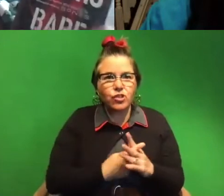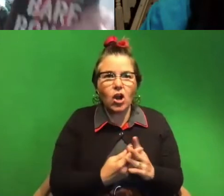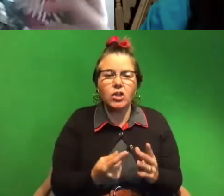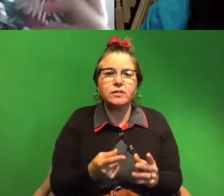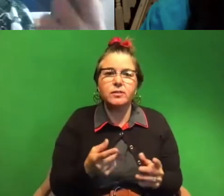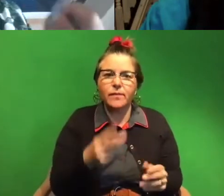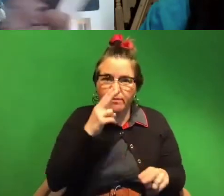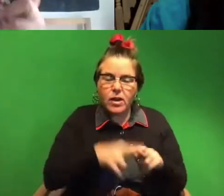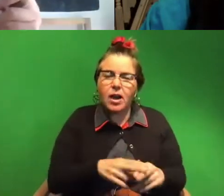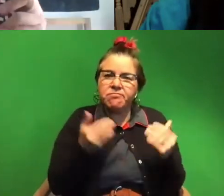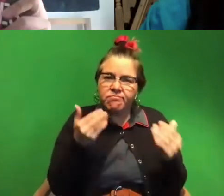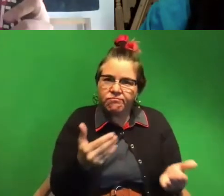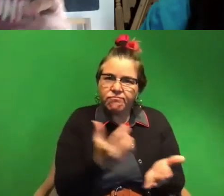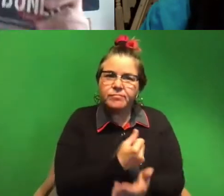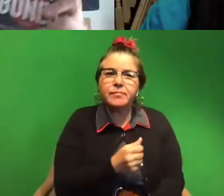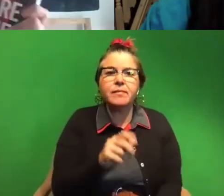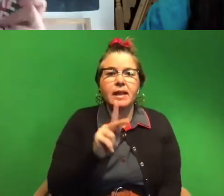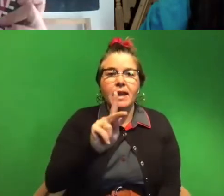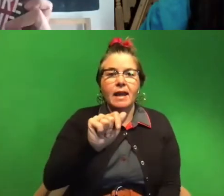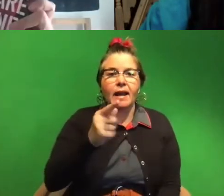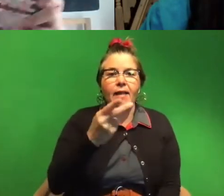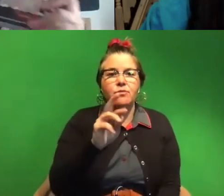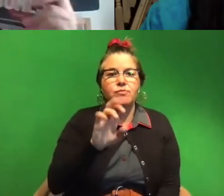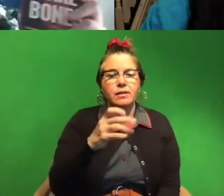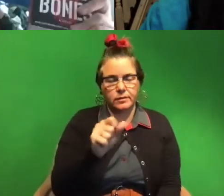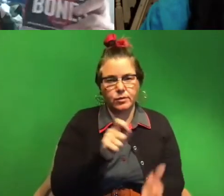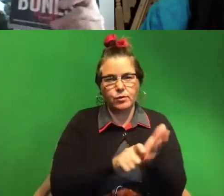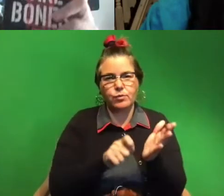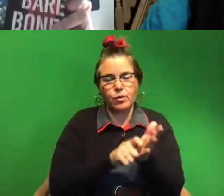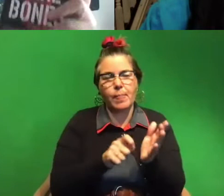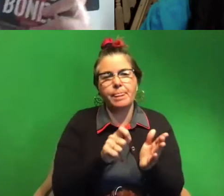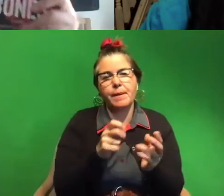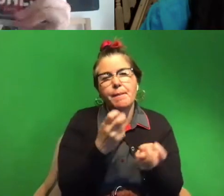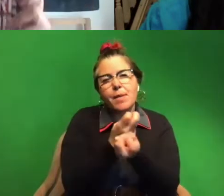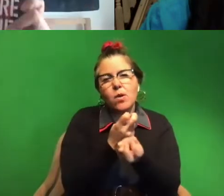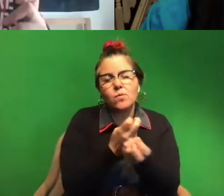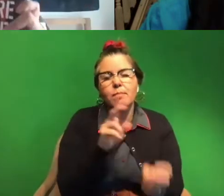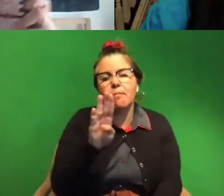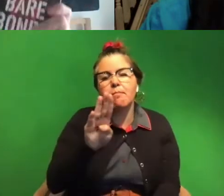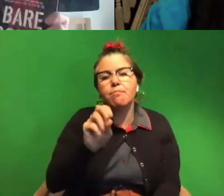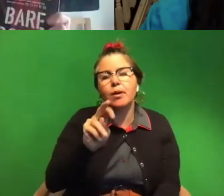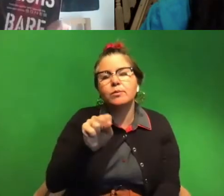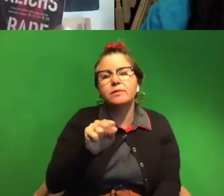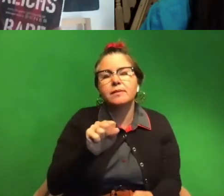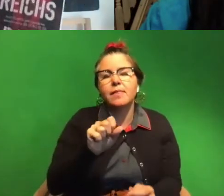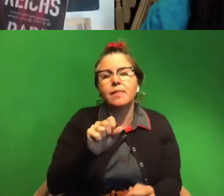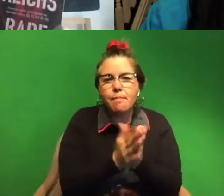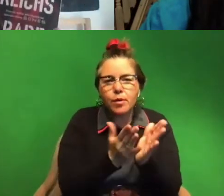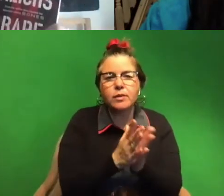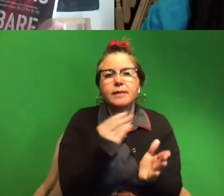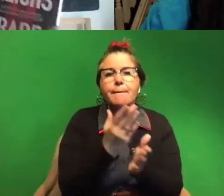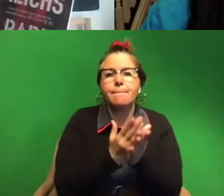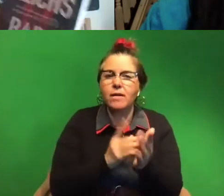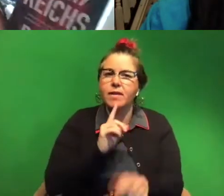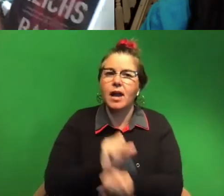it. So Kathy Reichs here, she wrote the Bones kind of, well, not only the books, but part of the